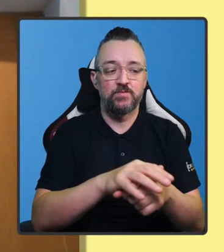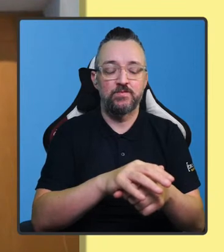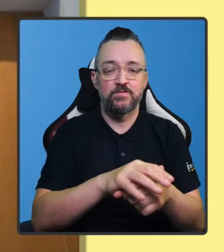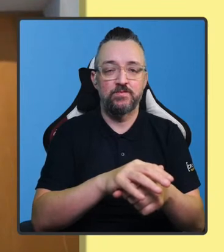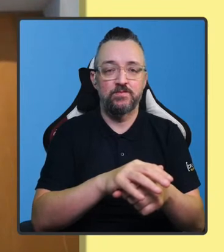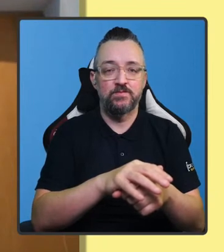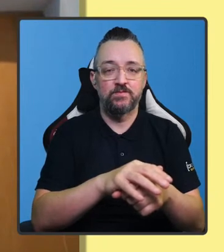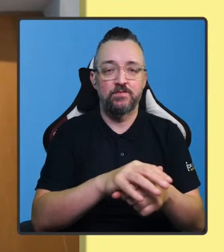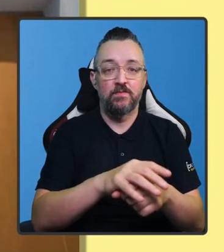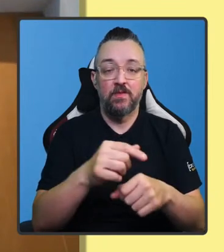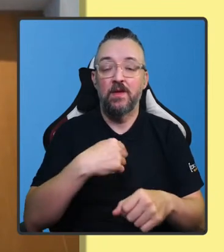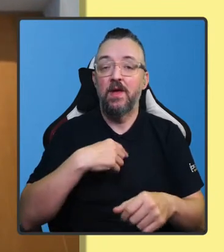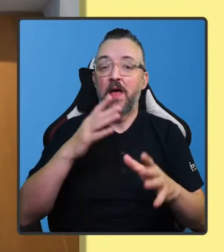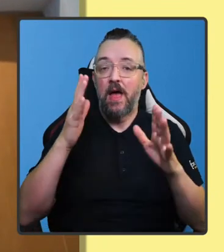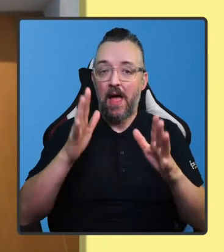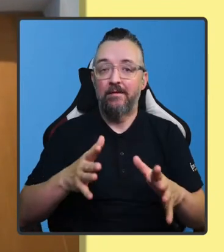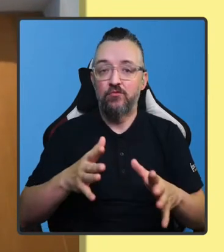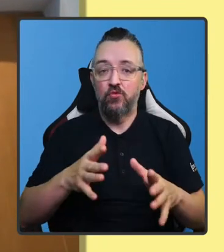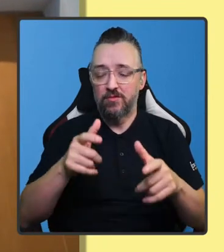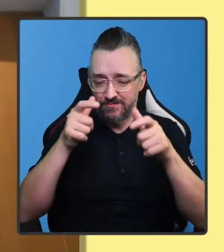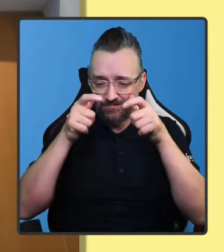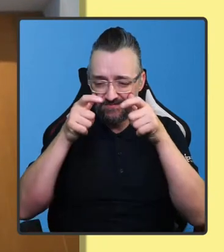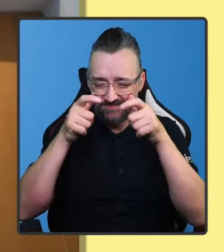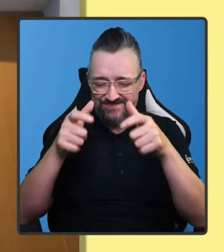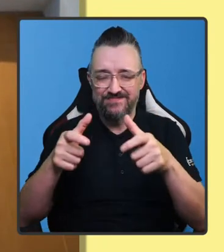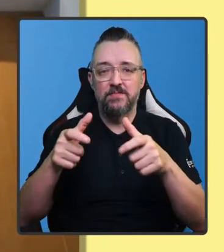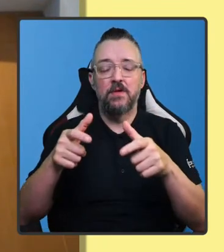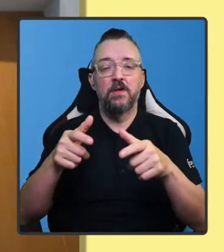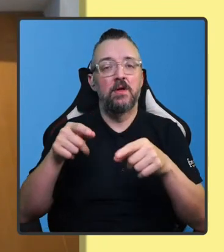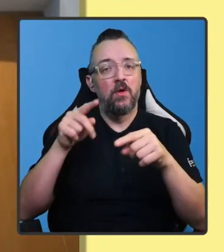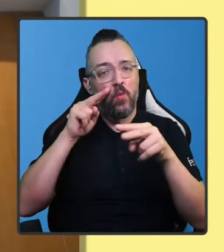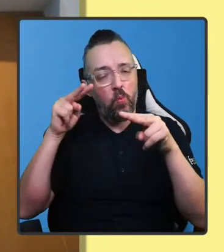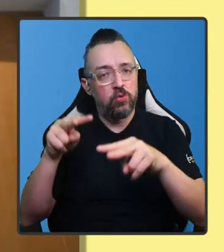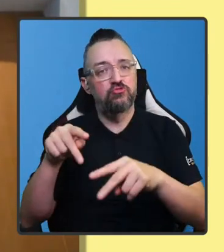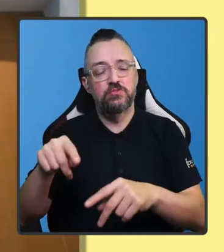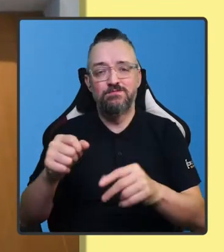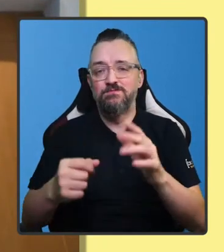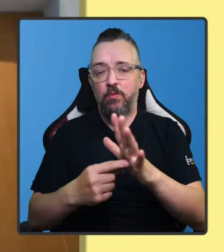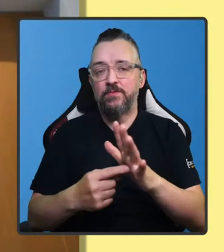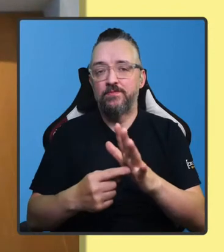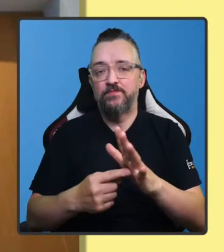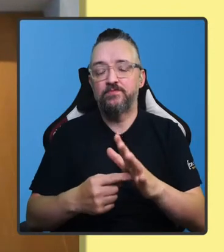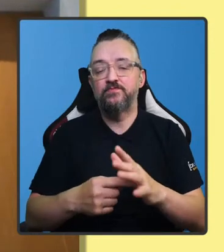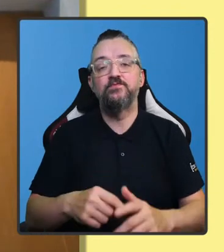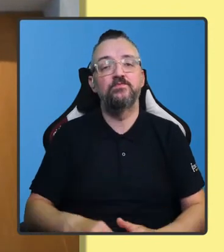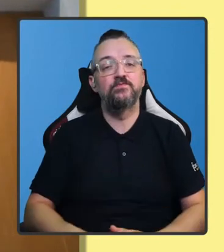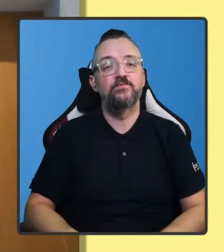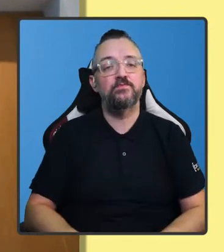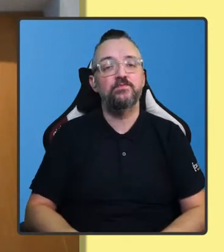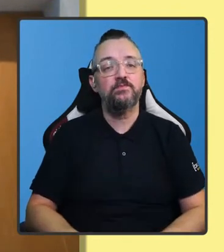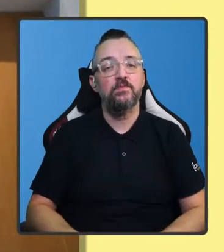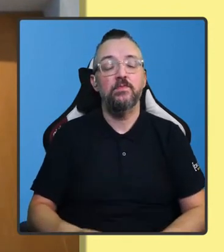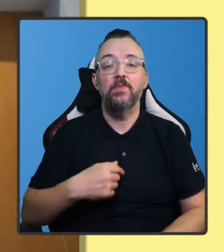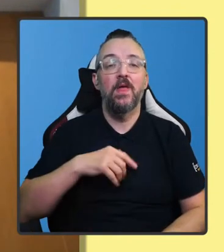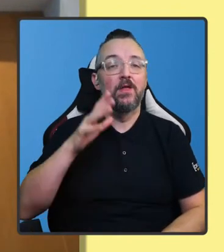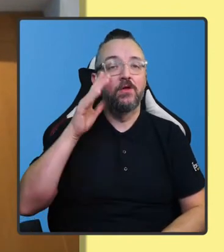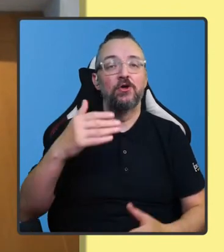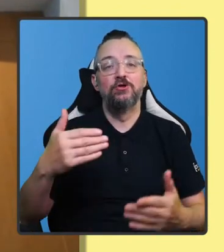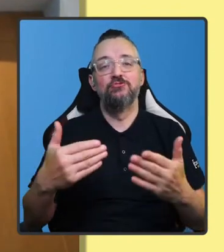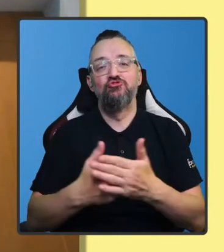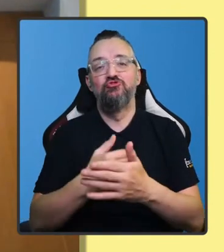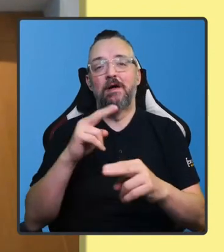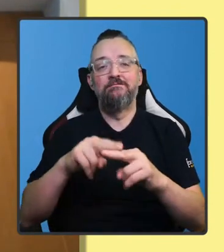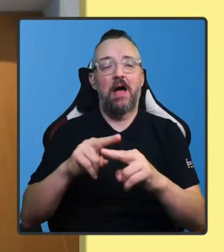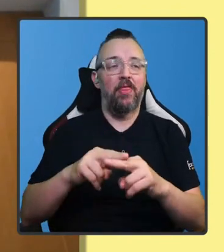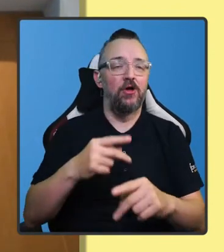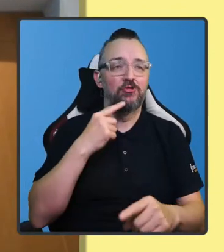so we need to keep a laser focus on that. We've all heard new fathers gushing about their daughters